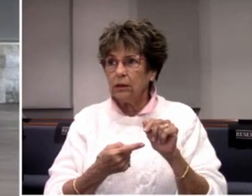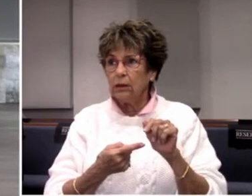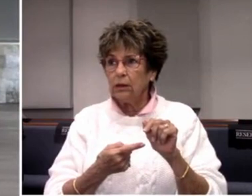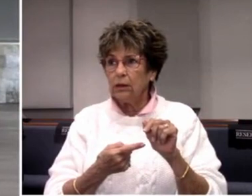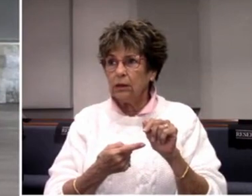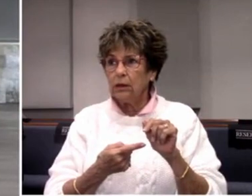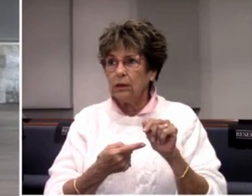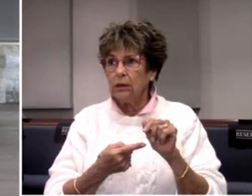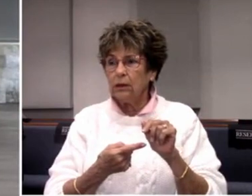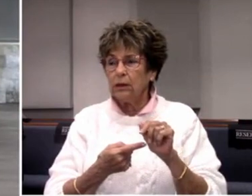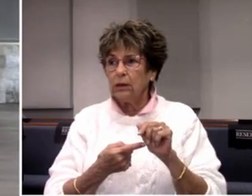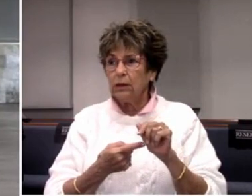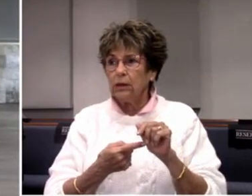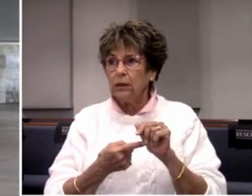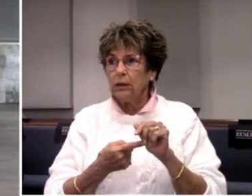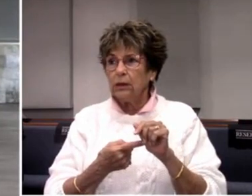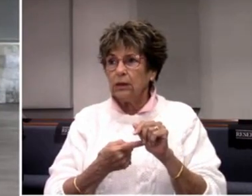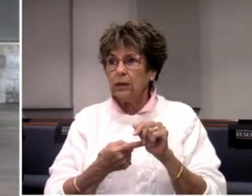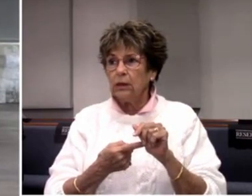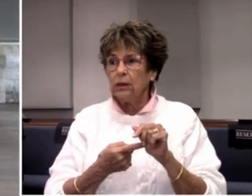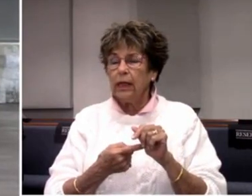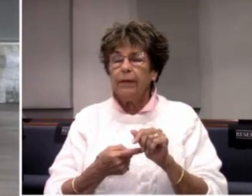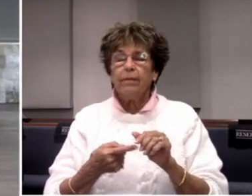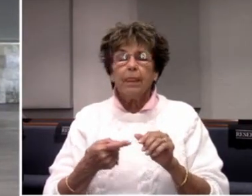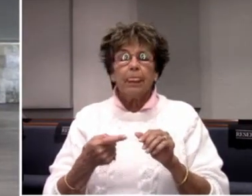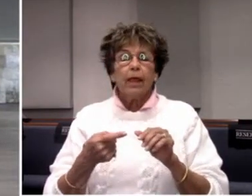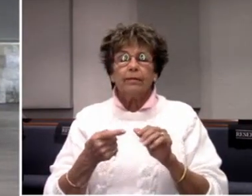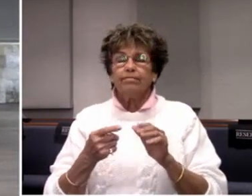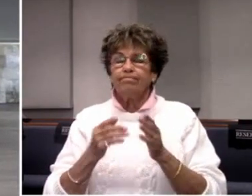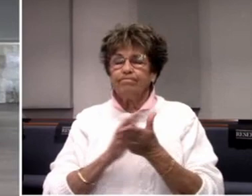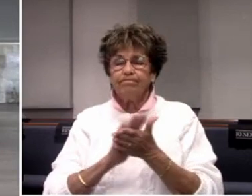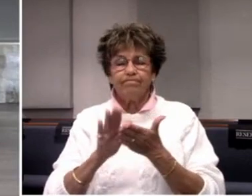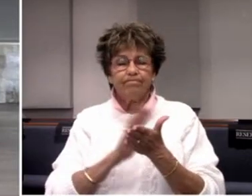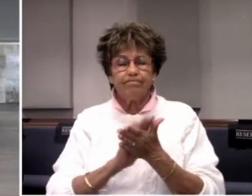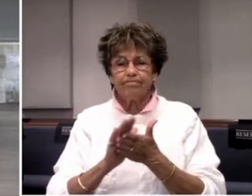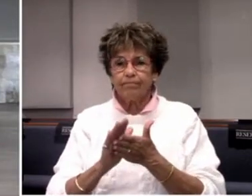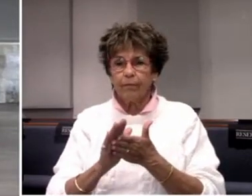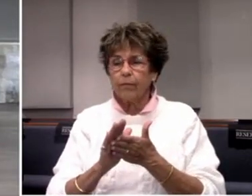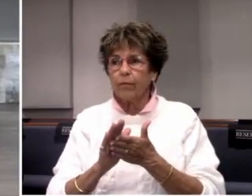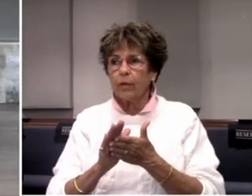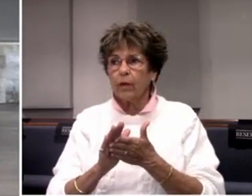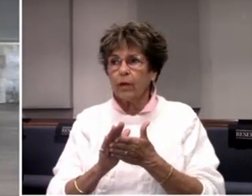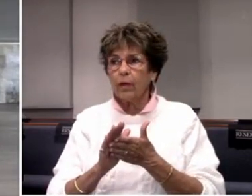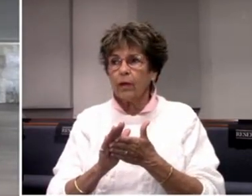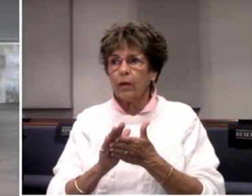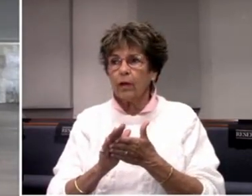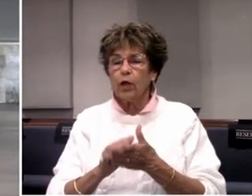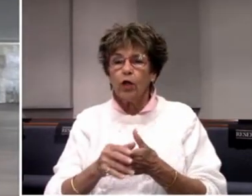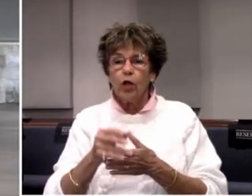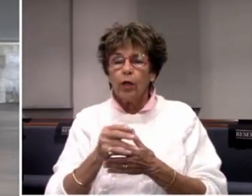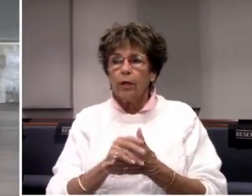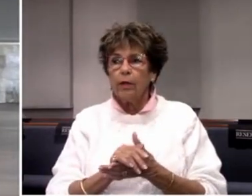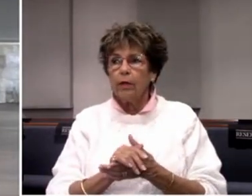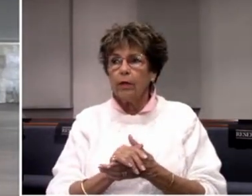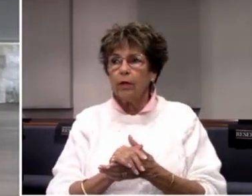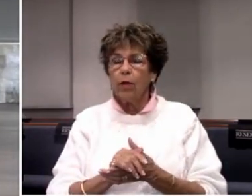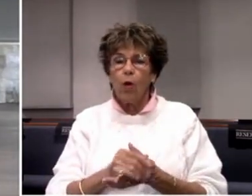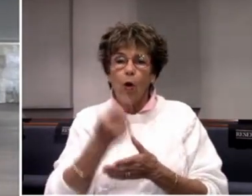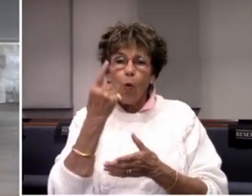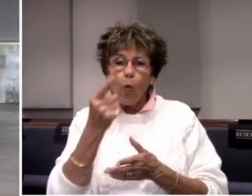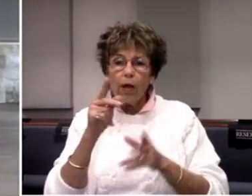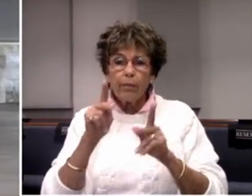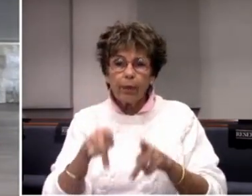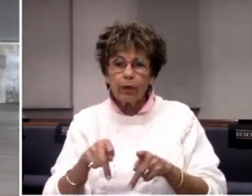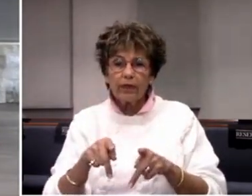to tango. You remember that? You know, when you have those heavyweight fights, in this corner you have